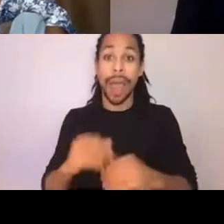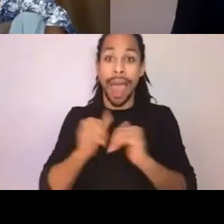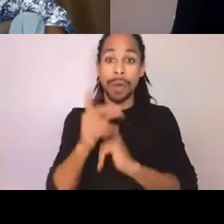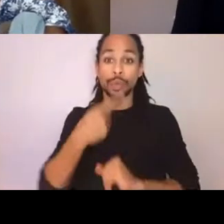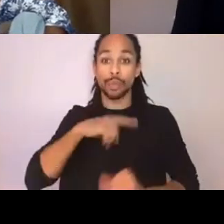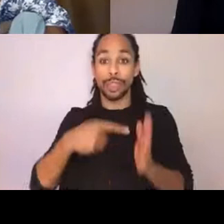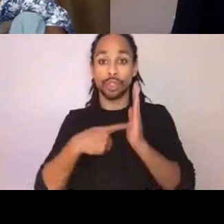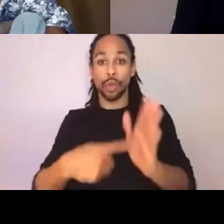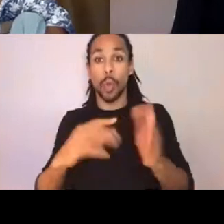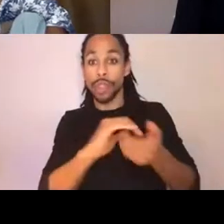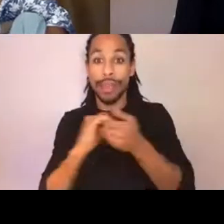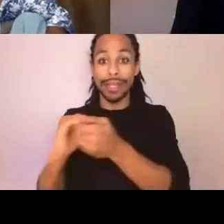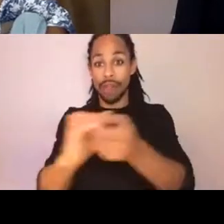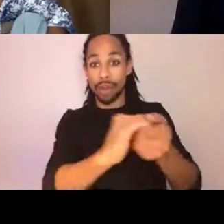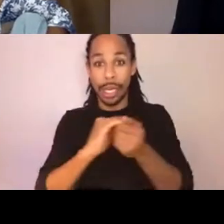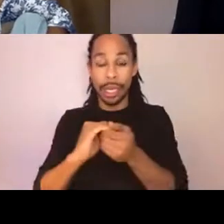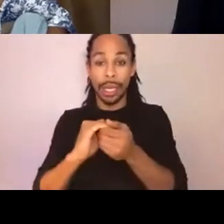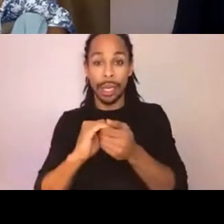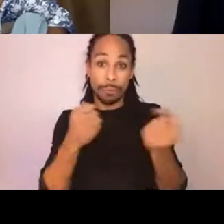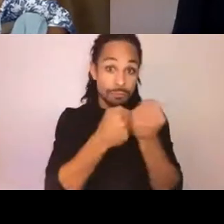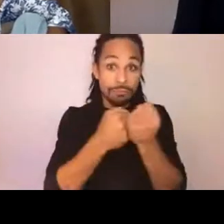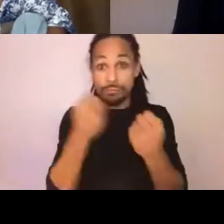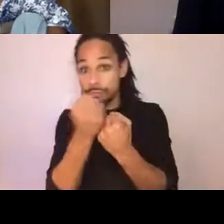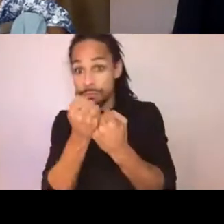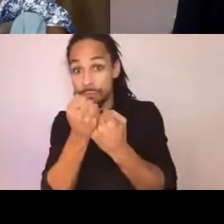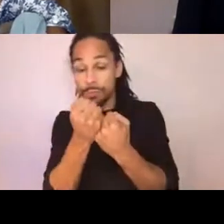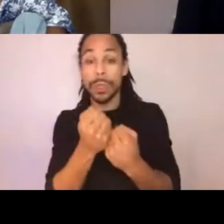solidarity? But also we recognized